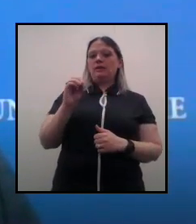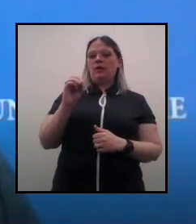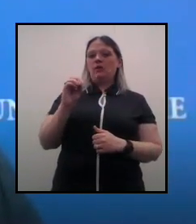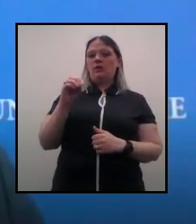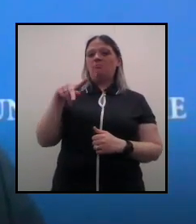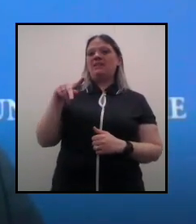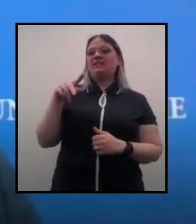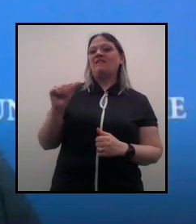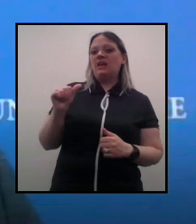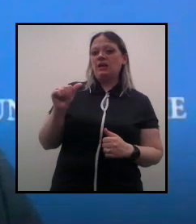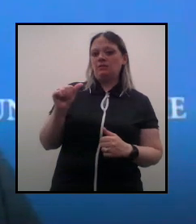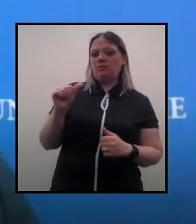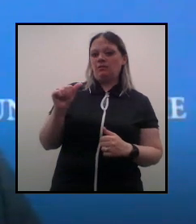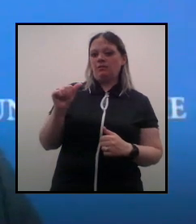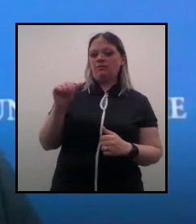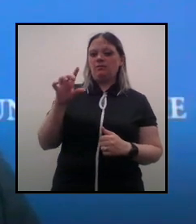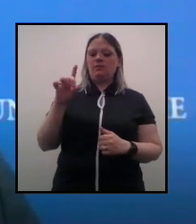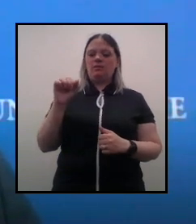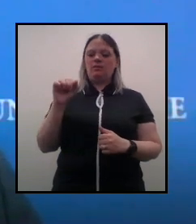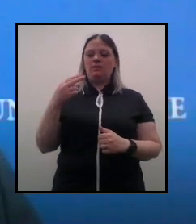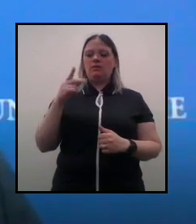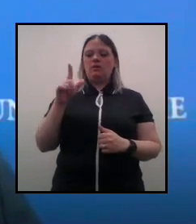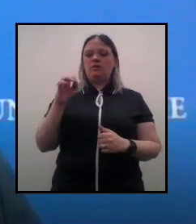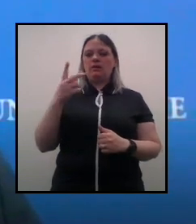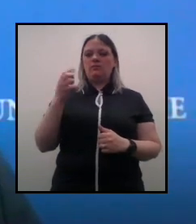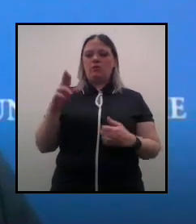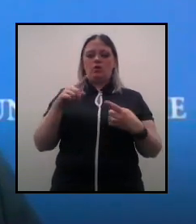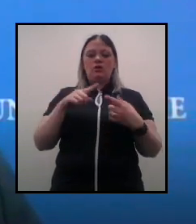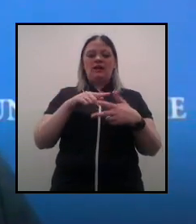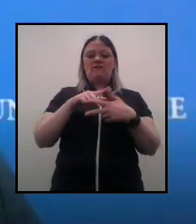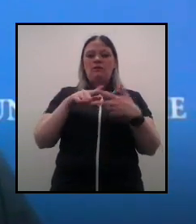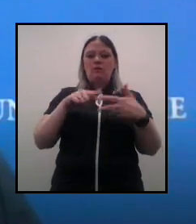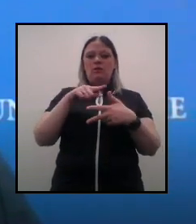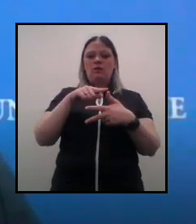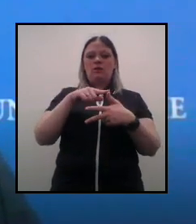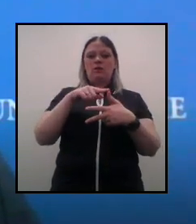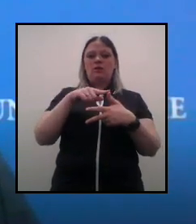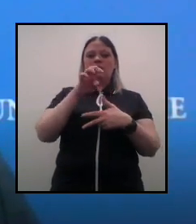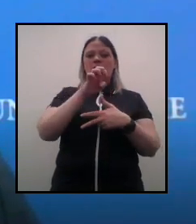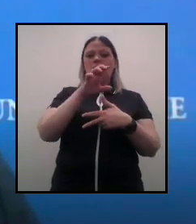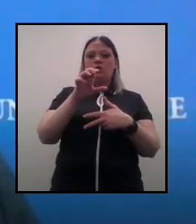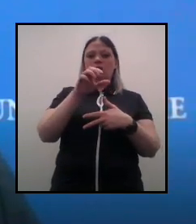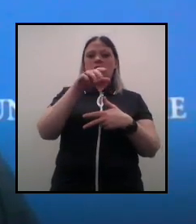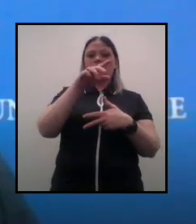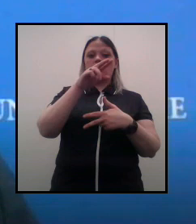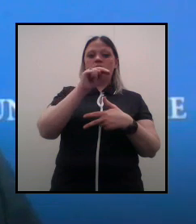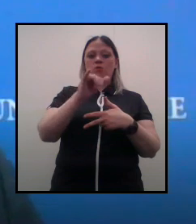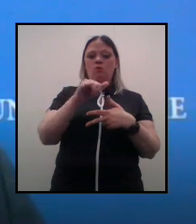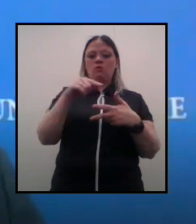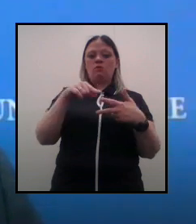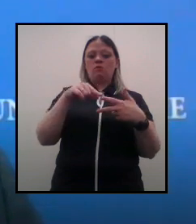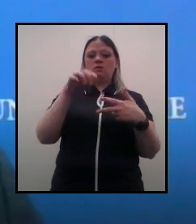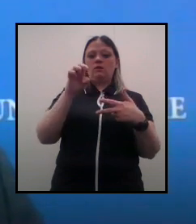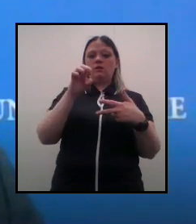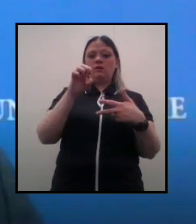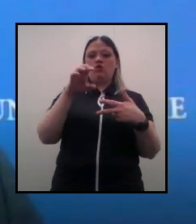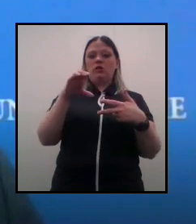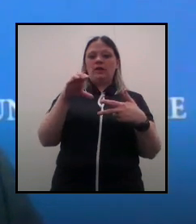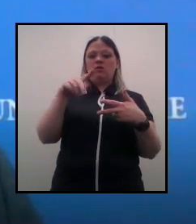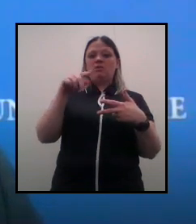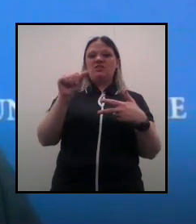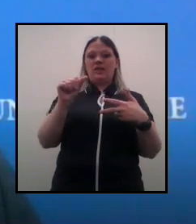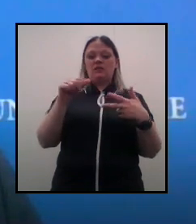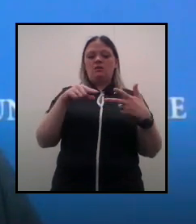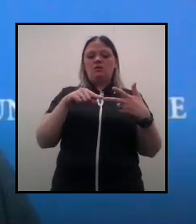Dahlkemper. There's 3 Erie counties. There's Erie County, New York, there's Erie County, PA, and there's Erie County, Ohio. They